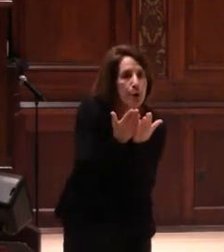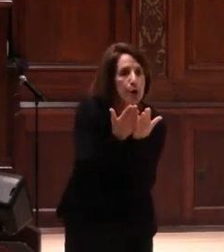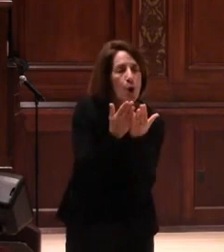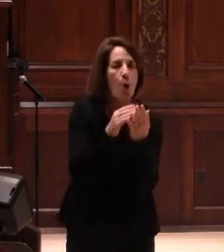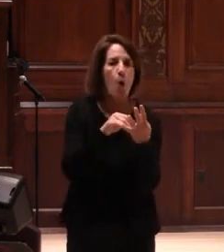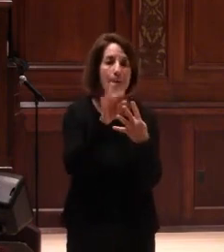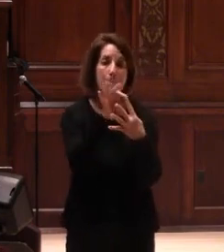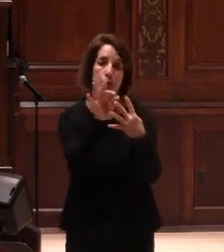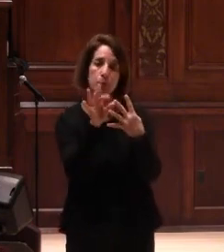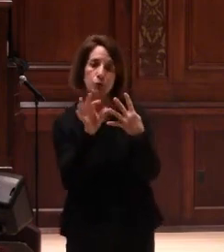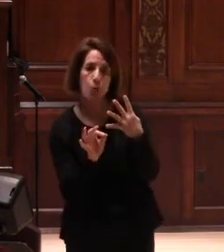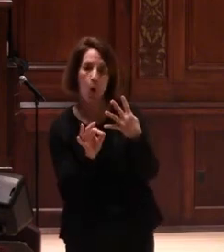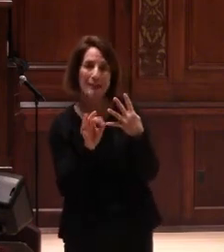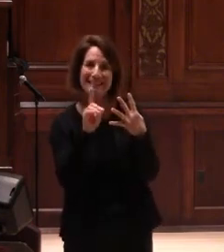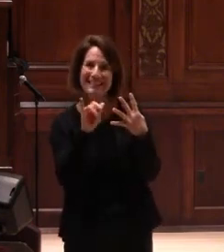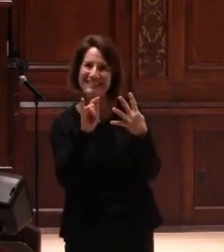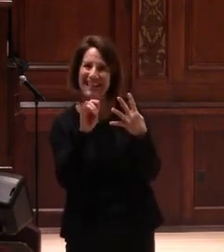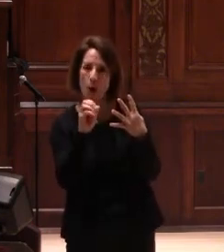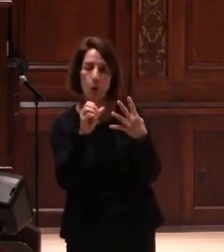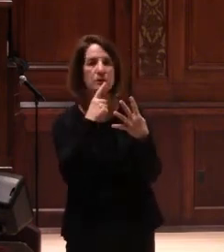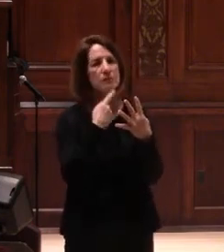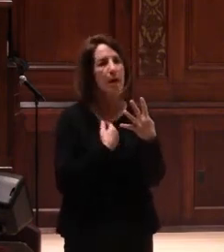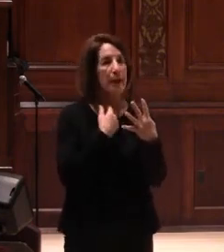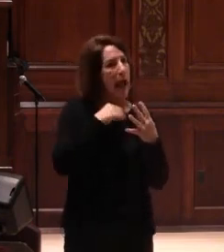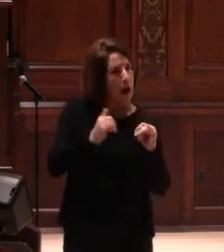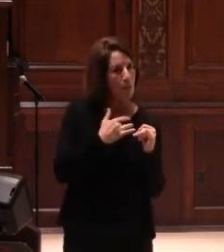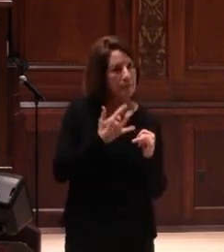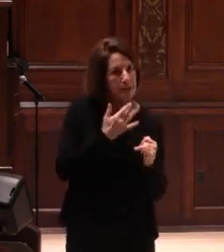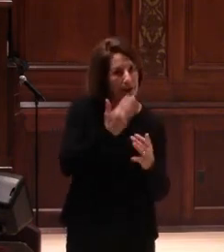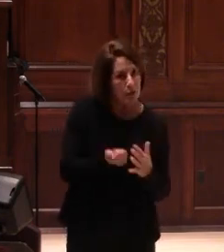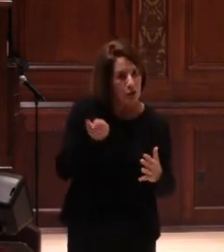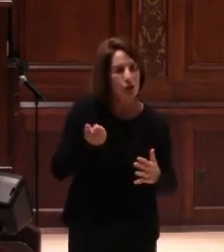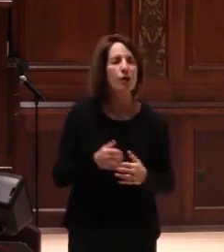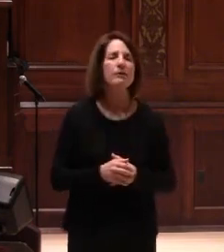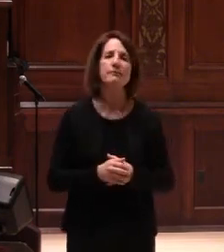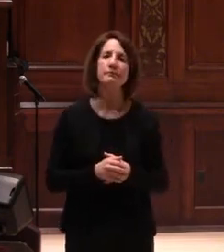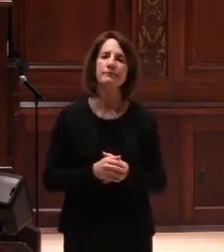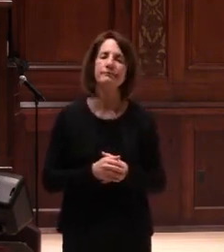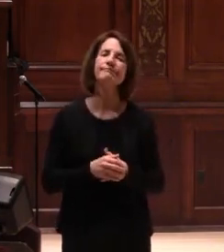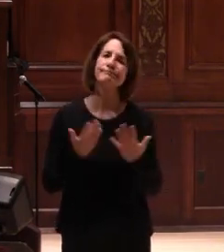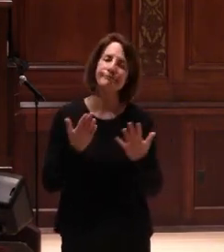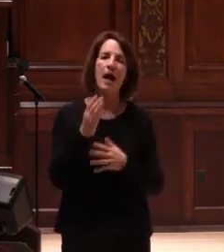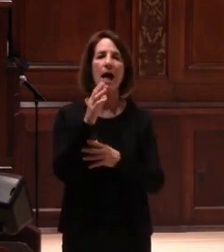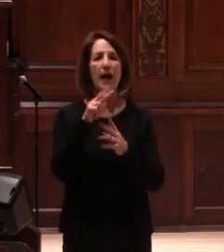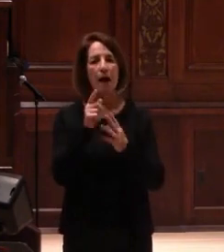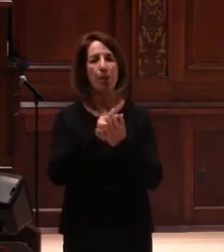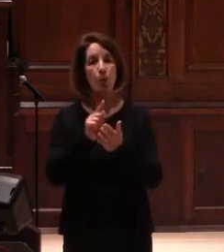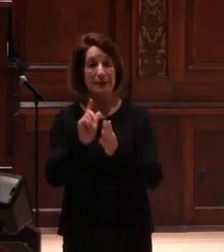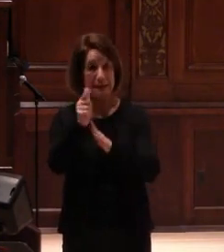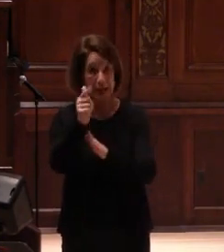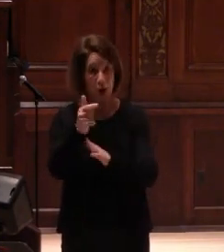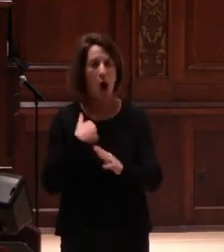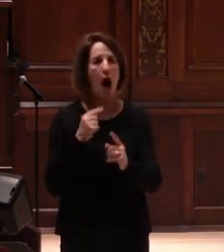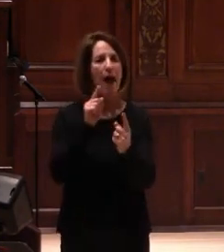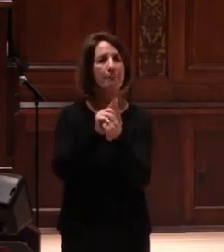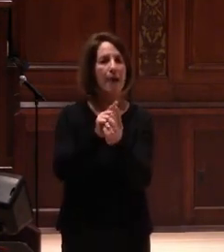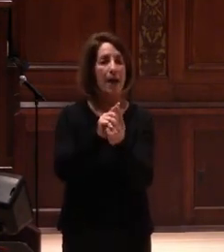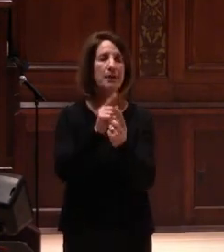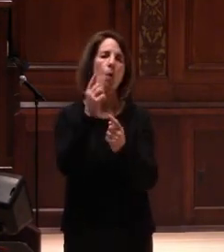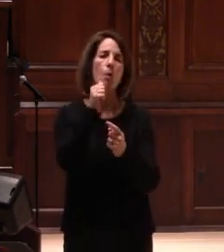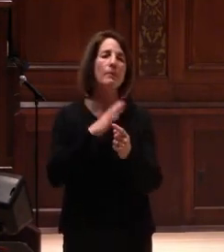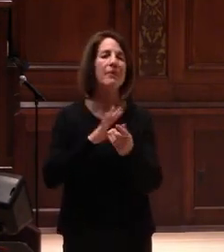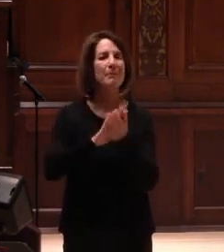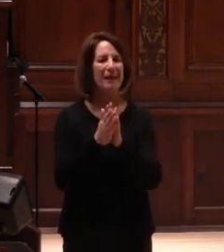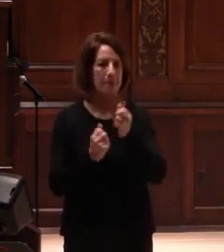choice dittos that was going to tell me how to feel better. After a couple weeks, I met a sponsor, a woman who agreed to be my